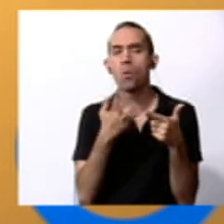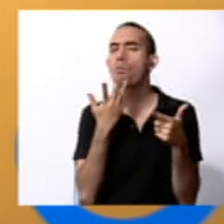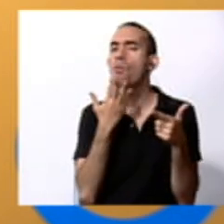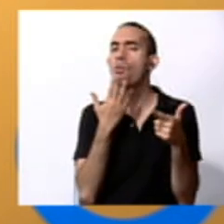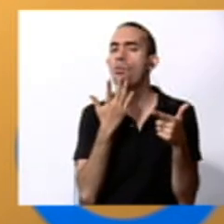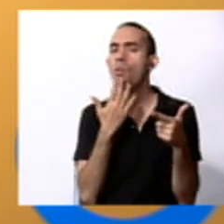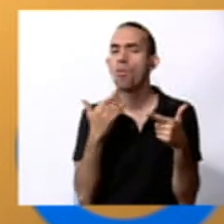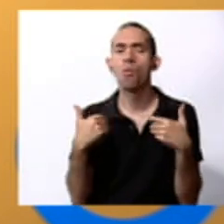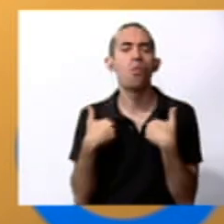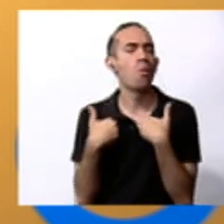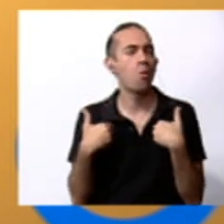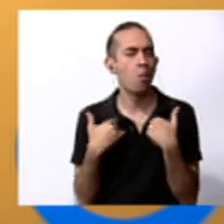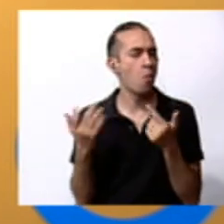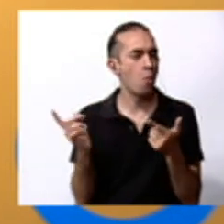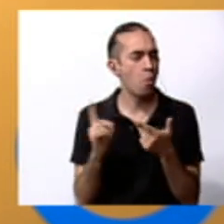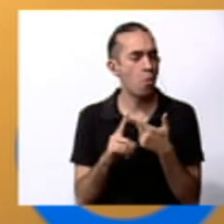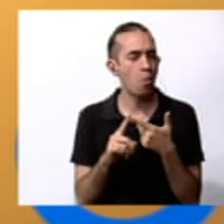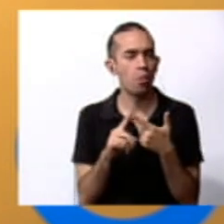the animal.